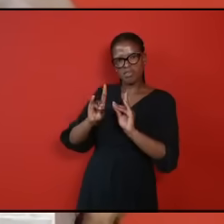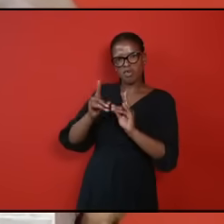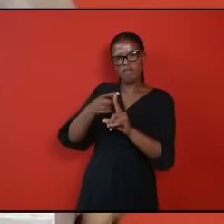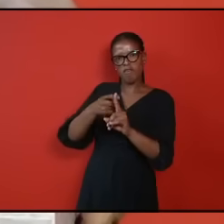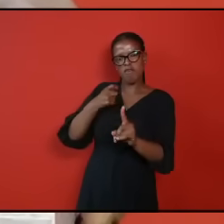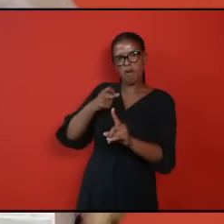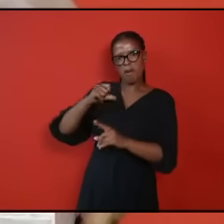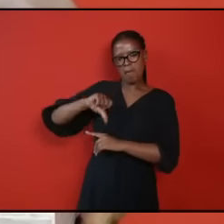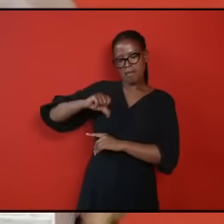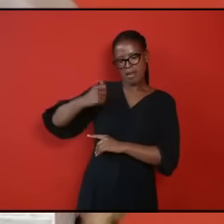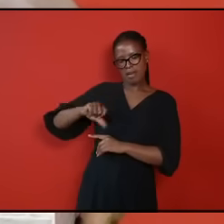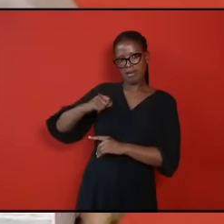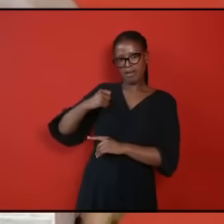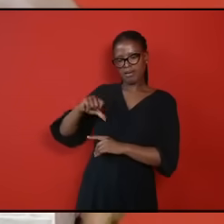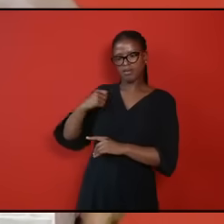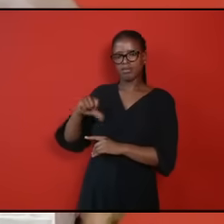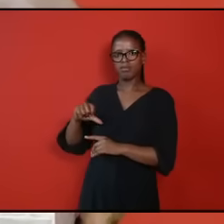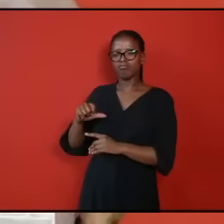who see them for nothing.